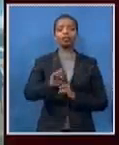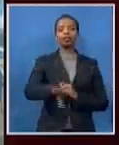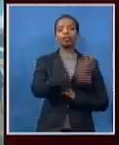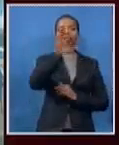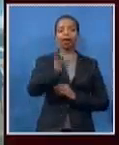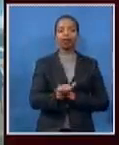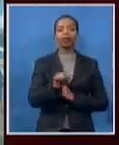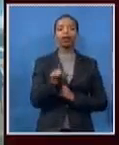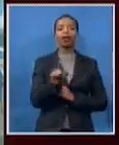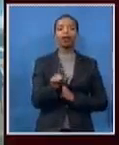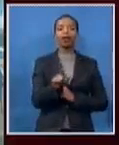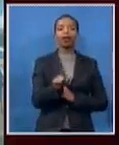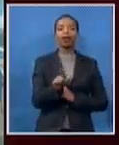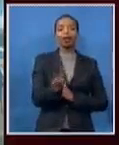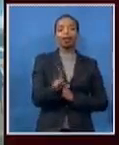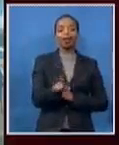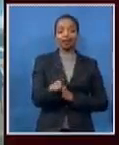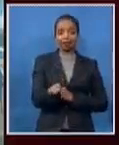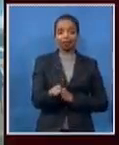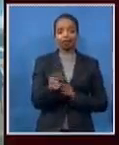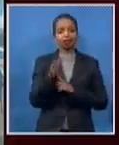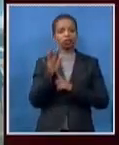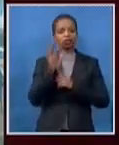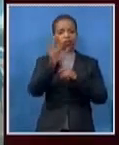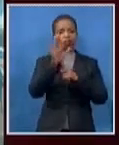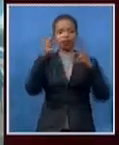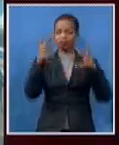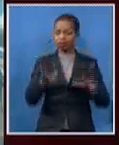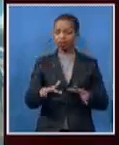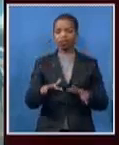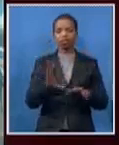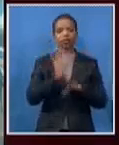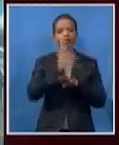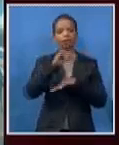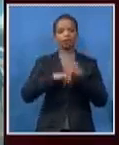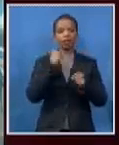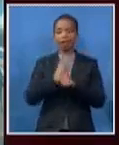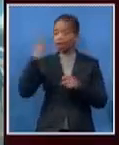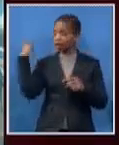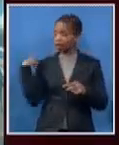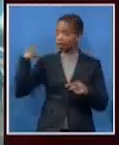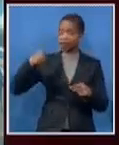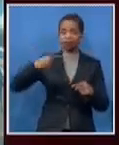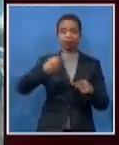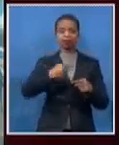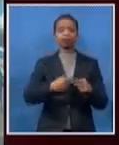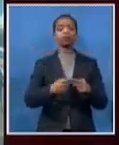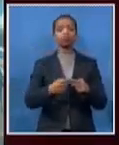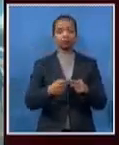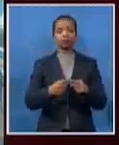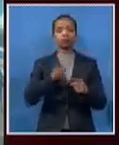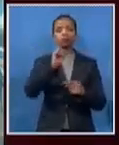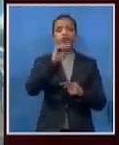demonstrates this over the last 15 years or so. So we are advocating that South Africa,